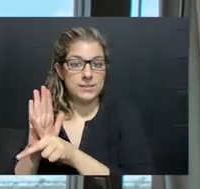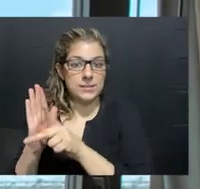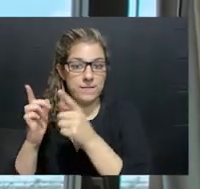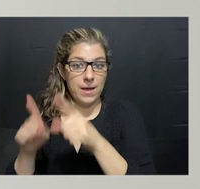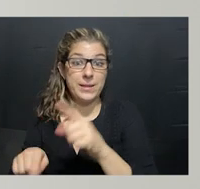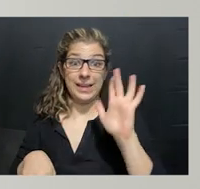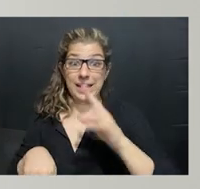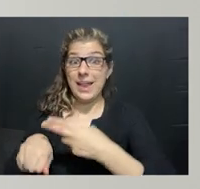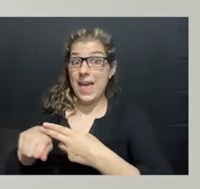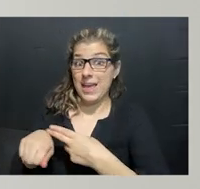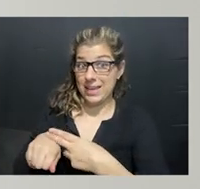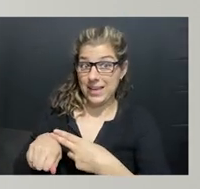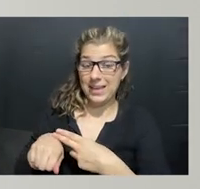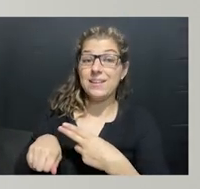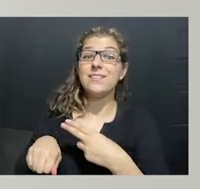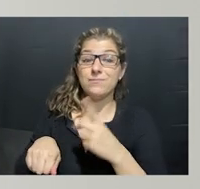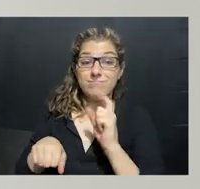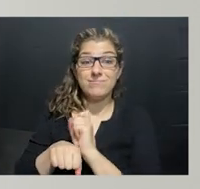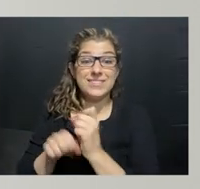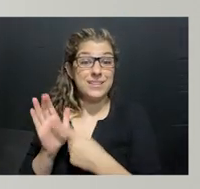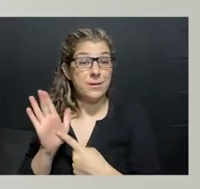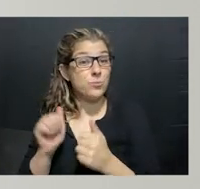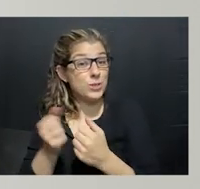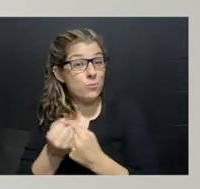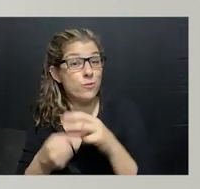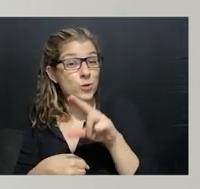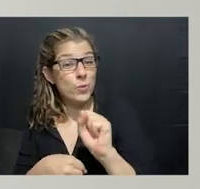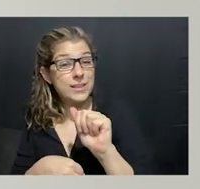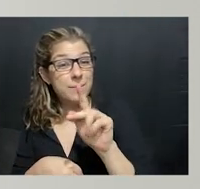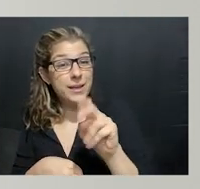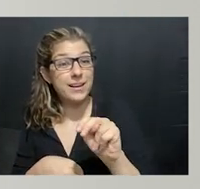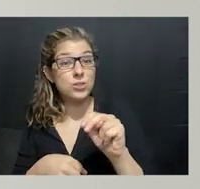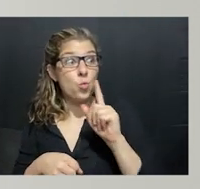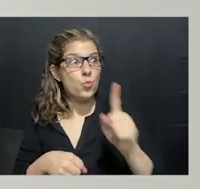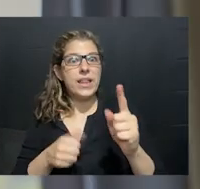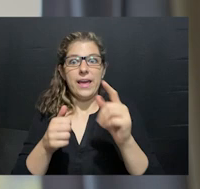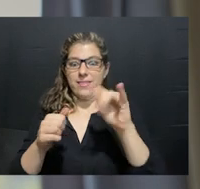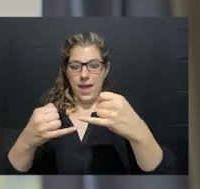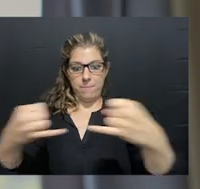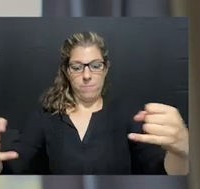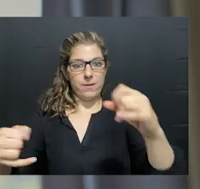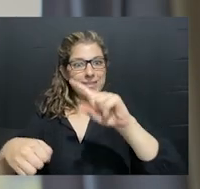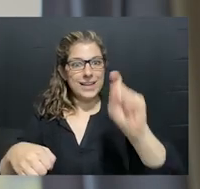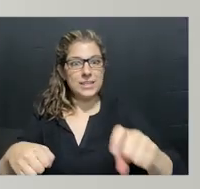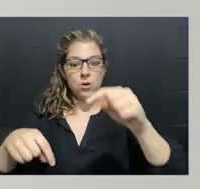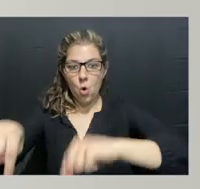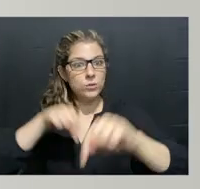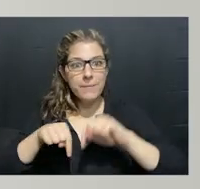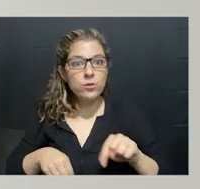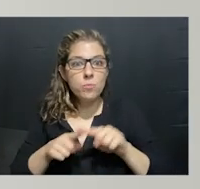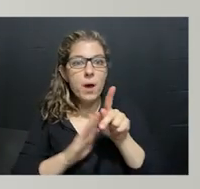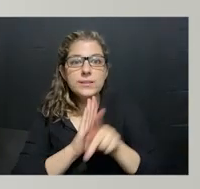enacted in Haiti, sometimes, regrettably, with the support of U.S. administrations, of support of autocrats